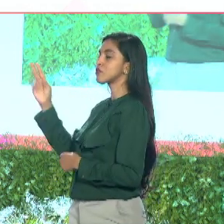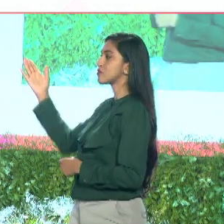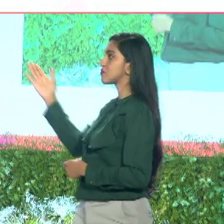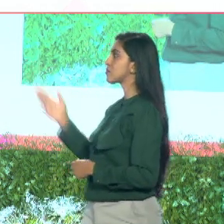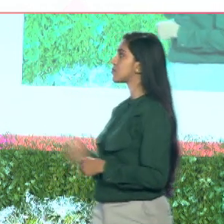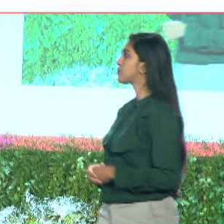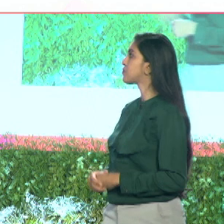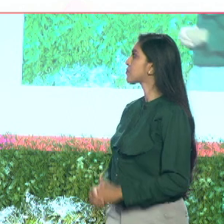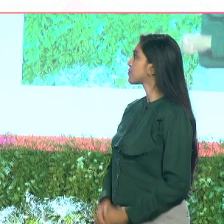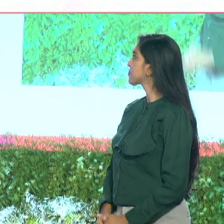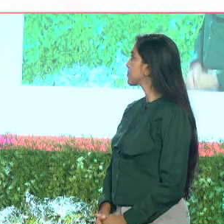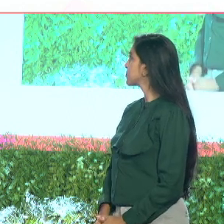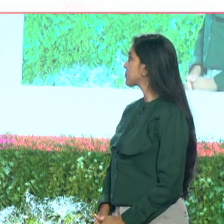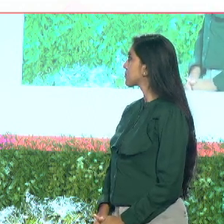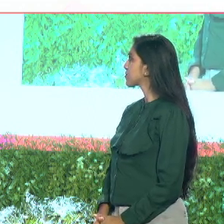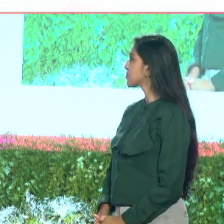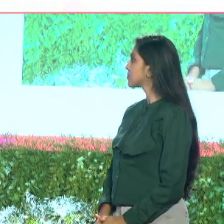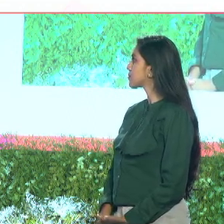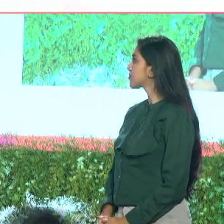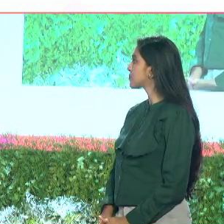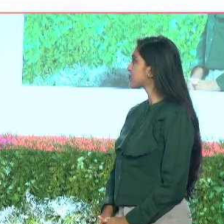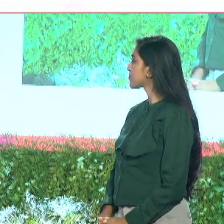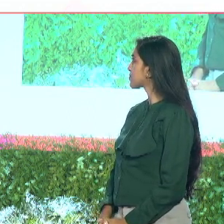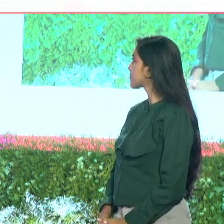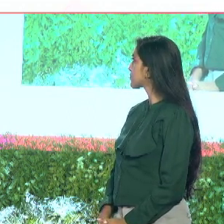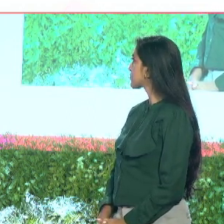use of the click. I'll come to center stage.